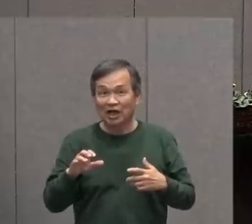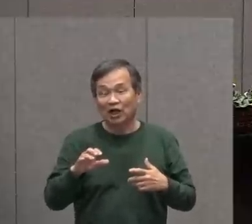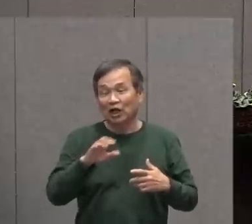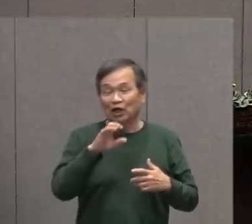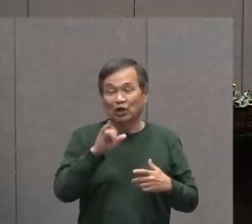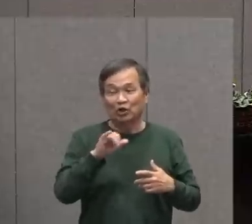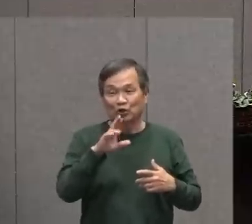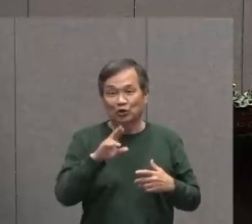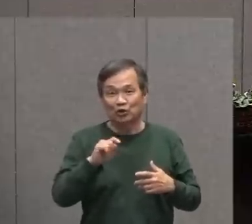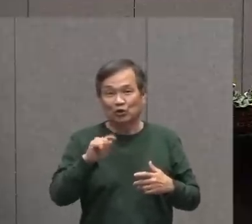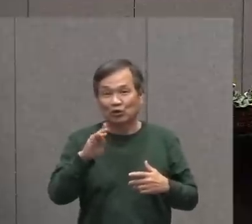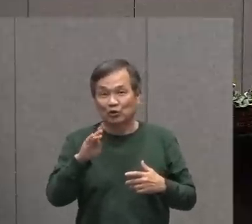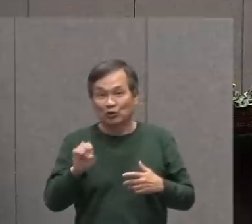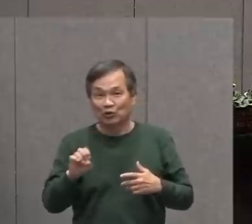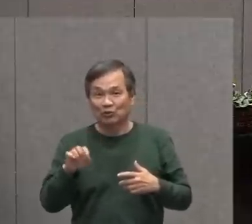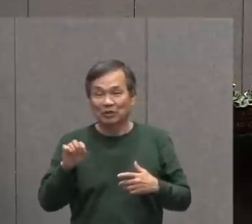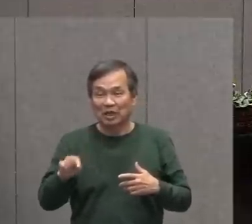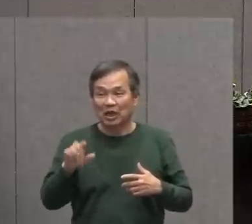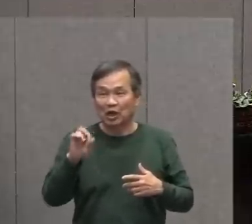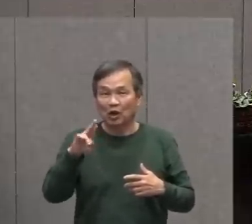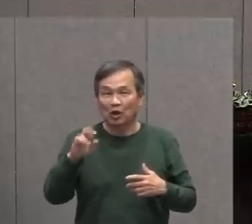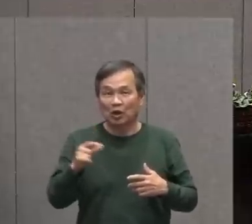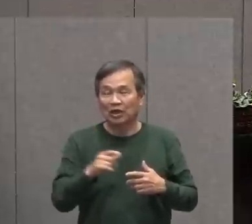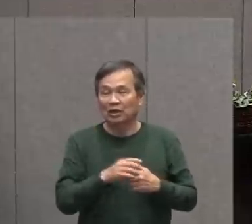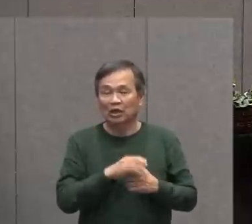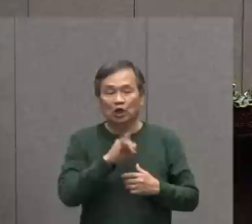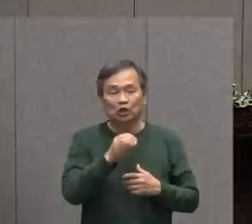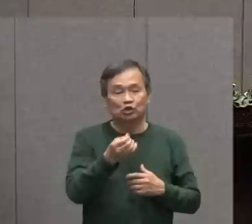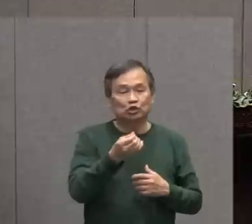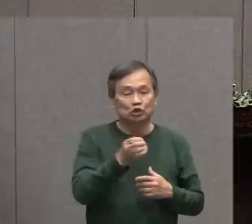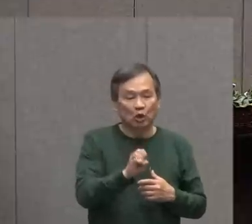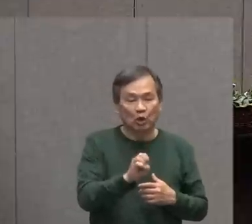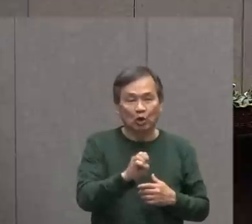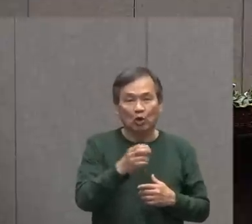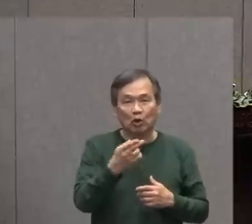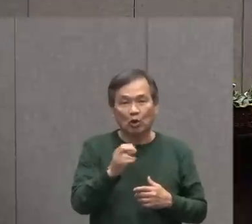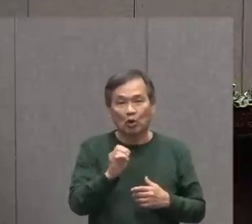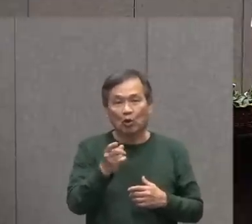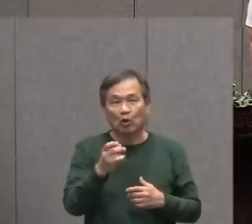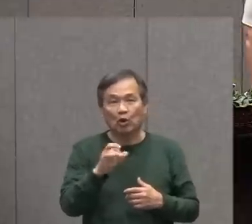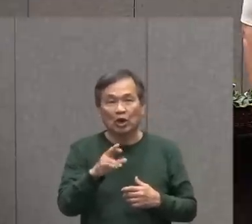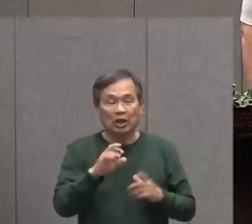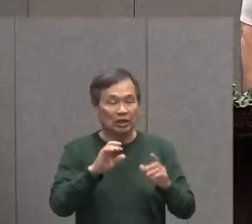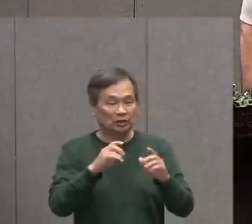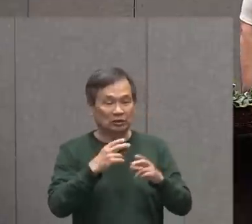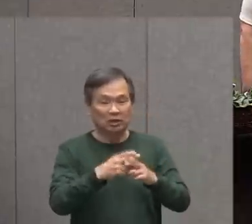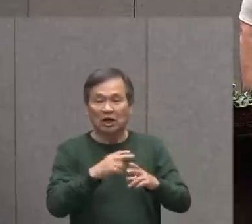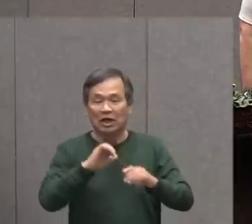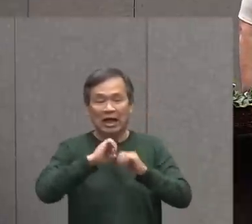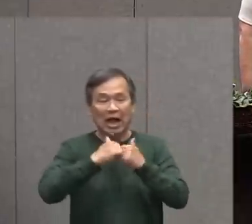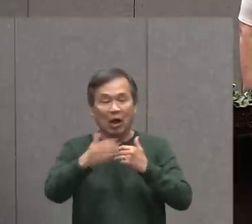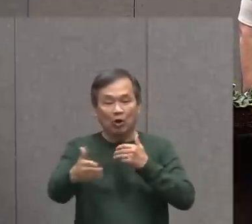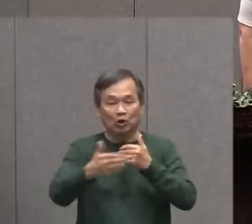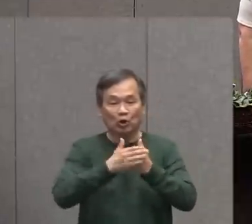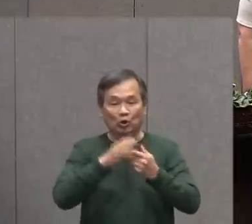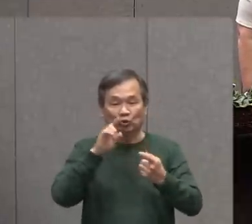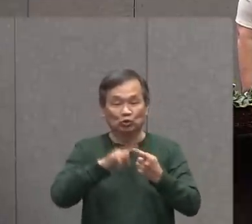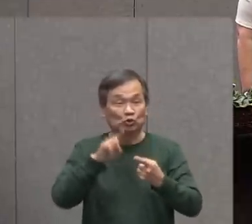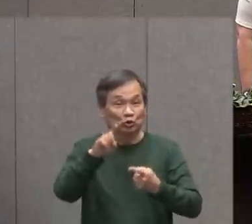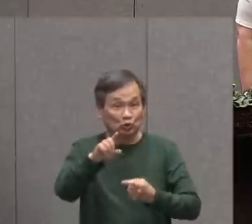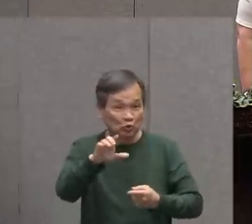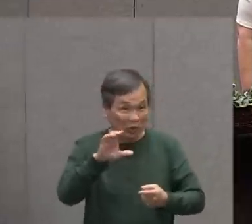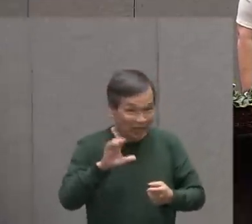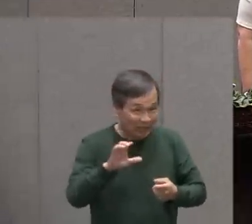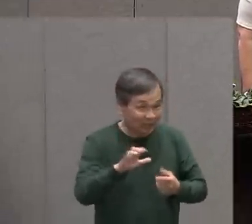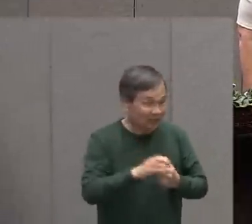ucubed.org. It's a site from Joe Bowler, and it is actually called How Close to 100. So one of the things